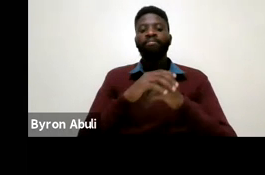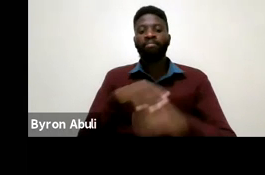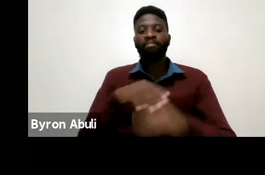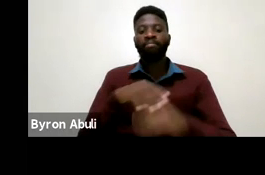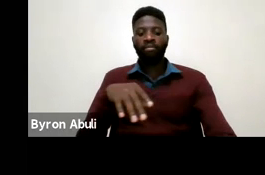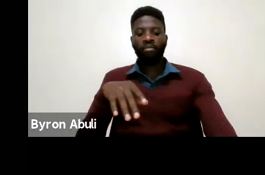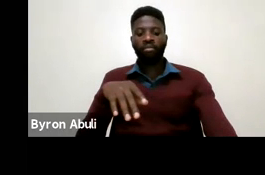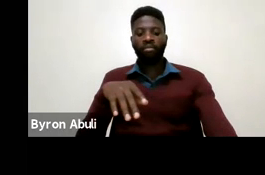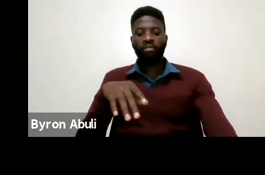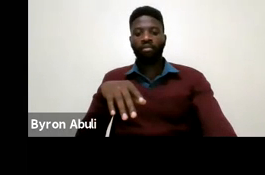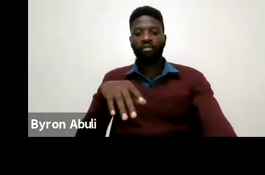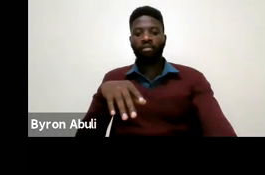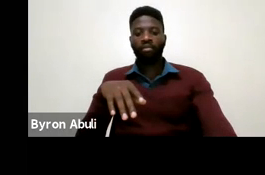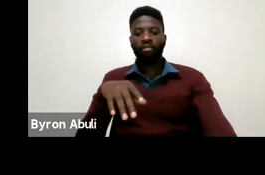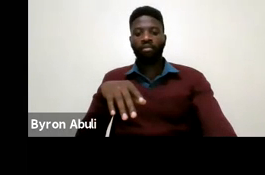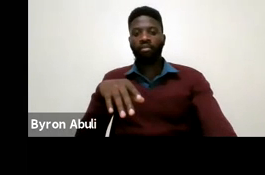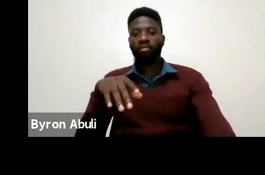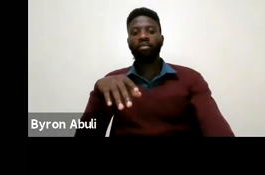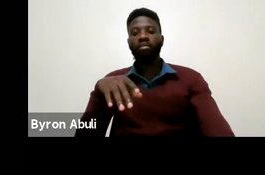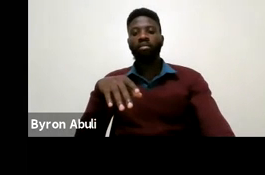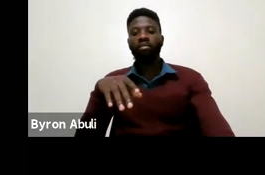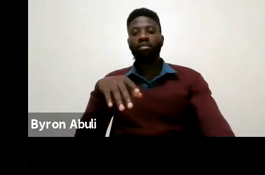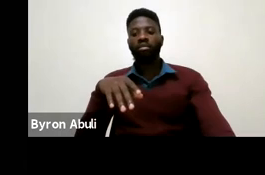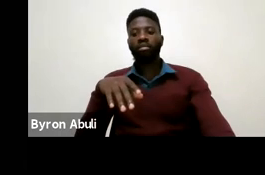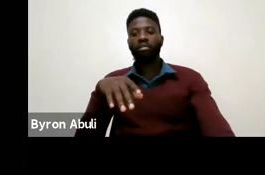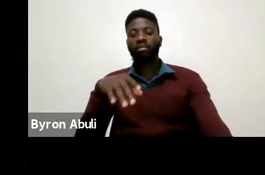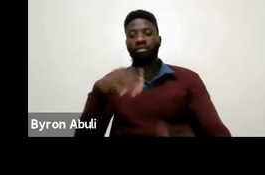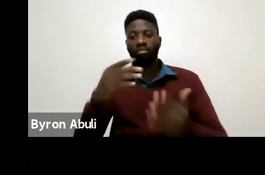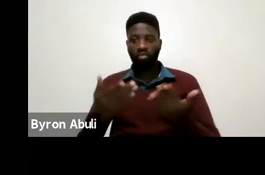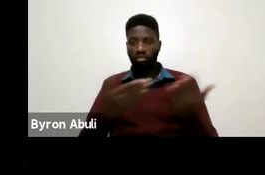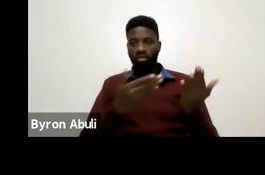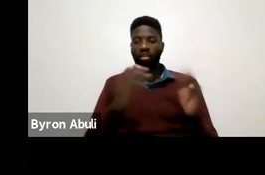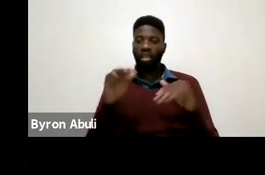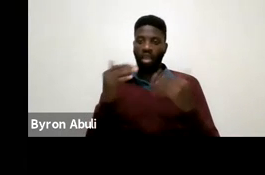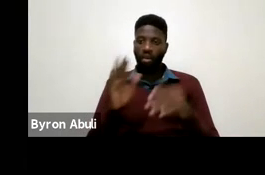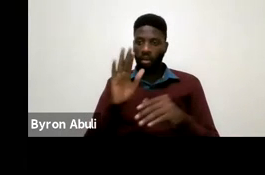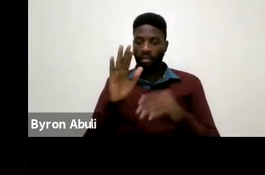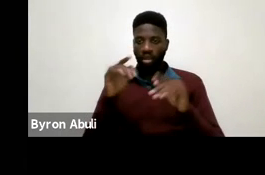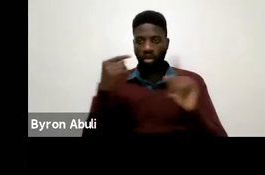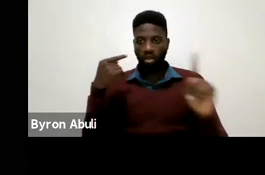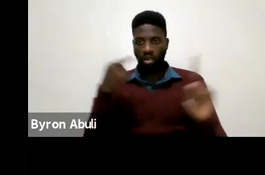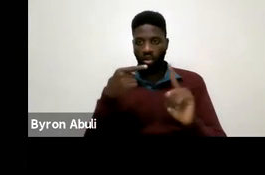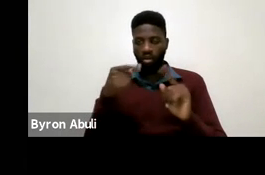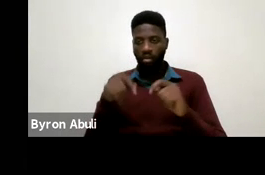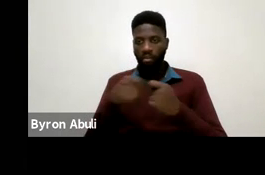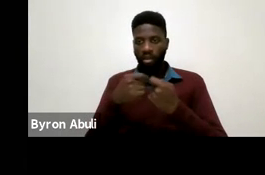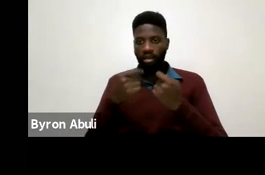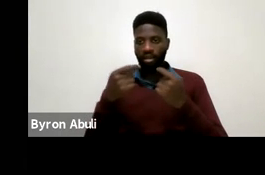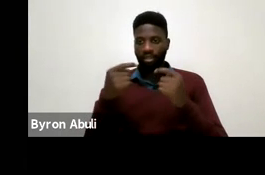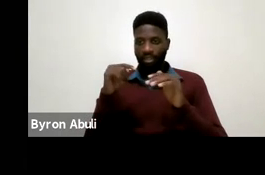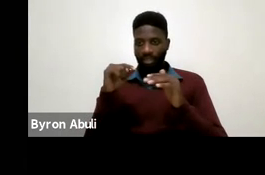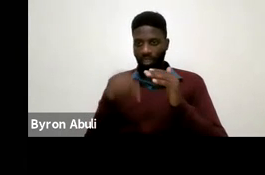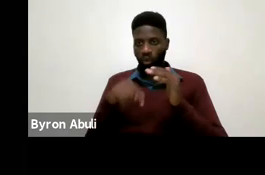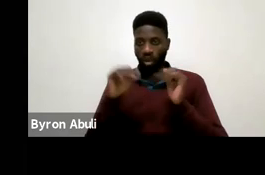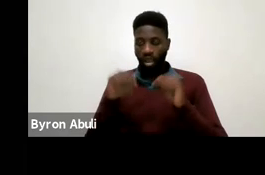urge you to do. This is how you need to break down your goals, and if it makes